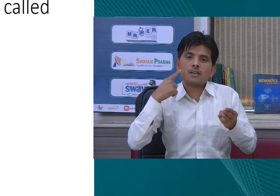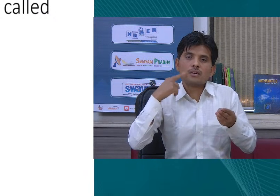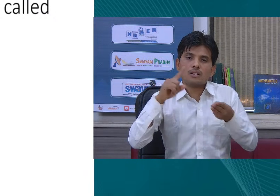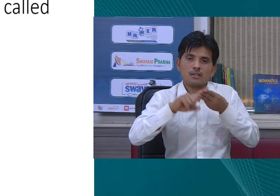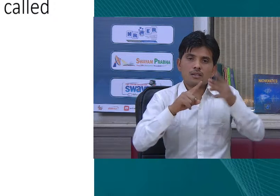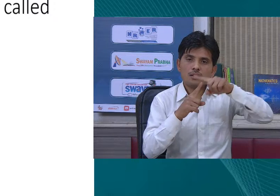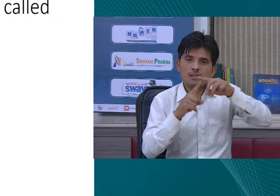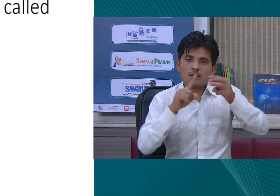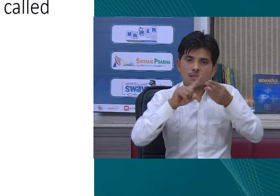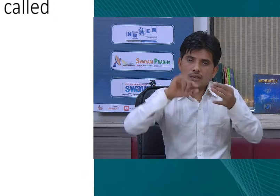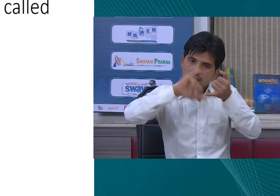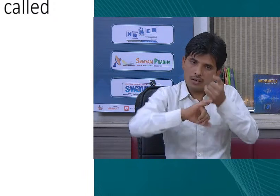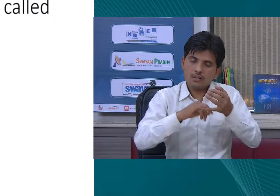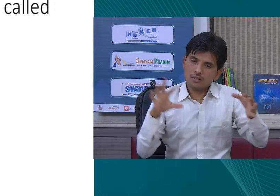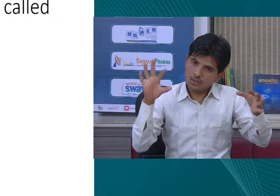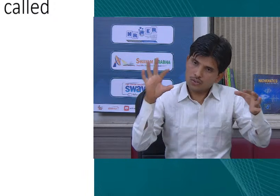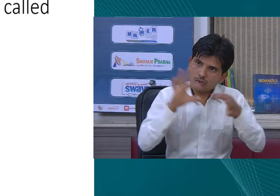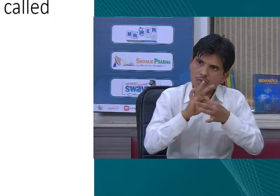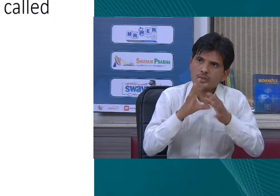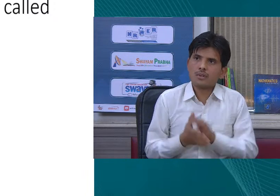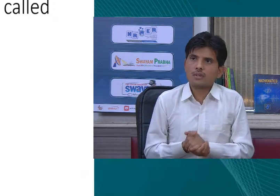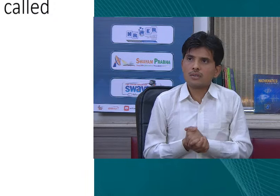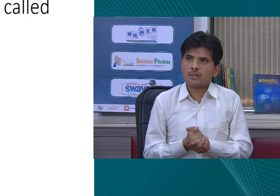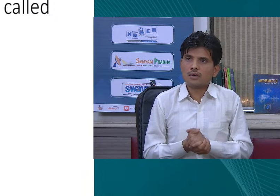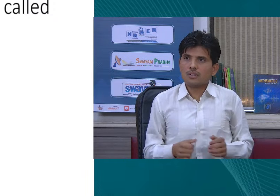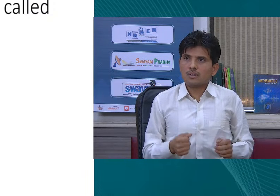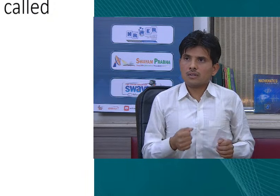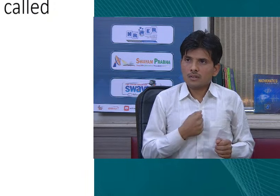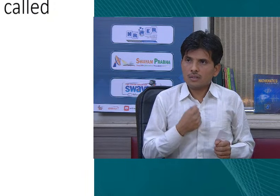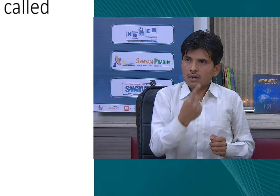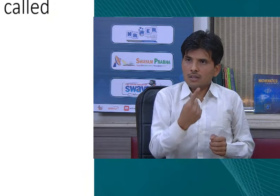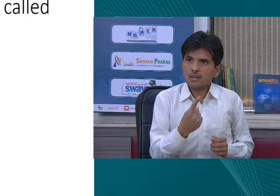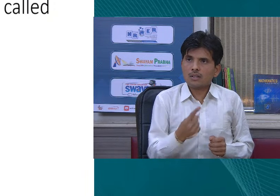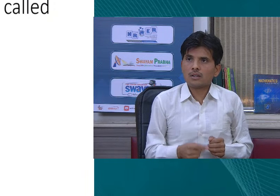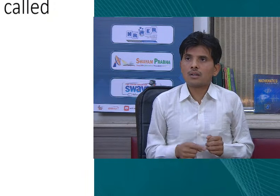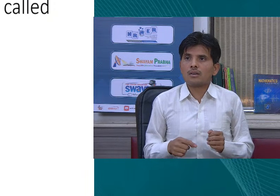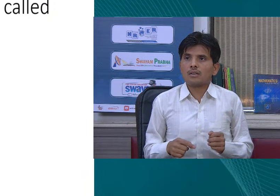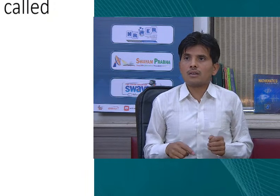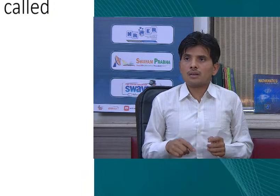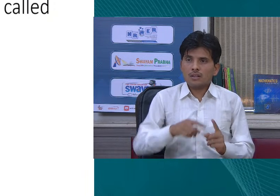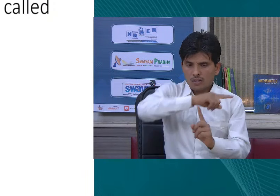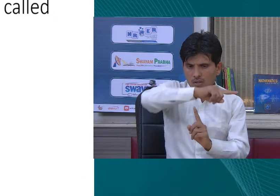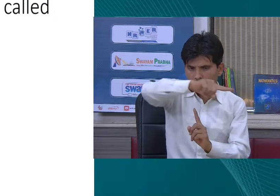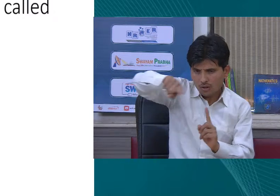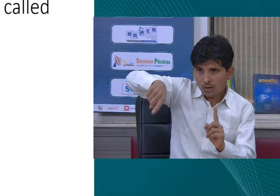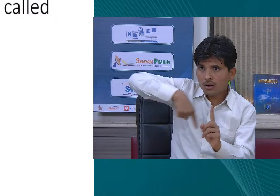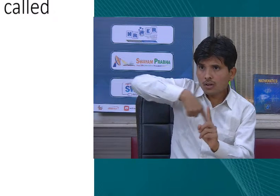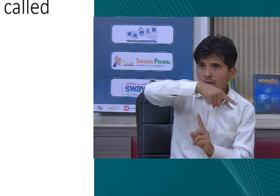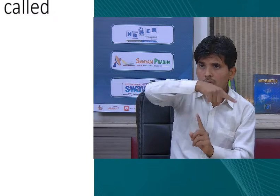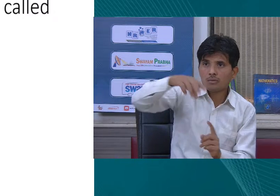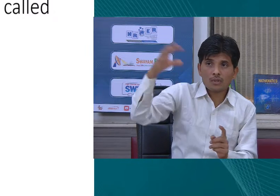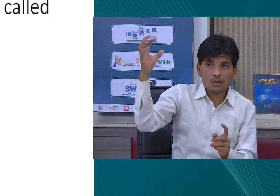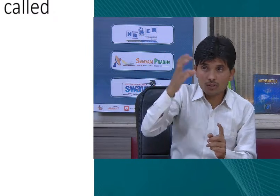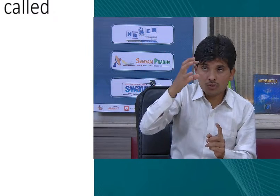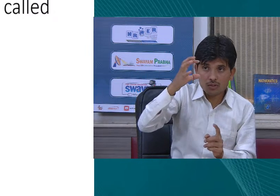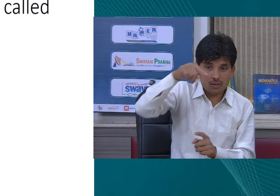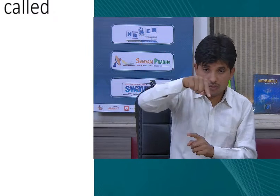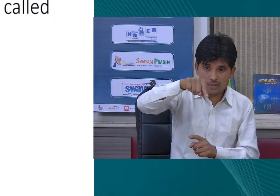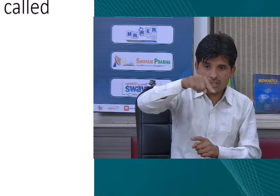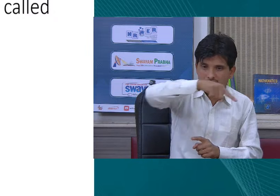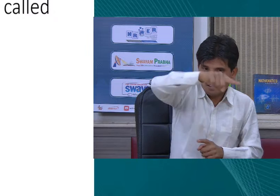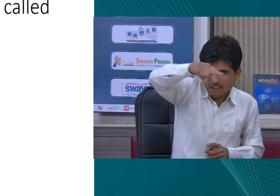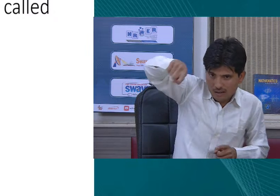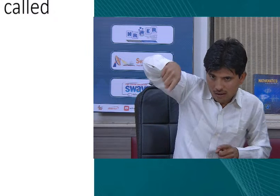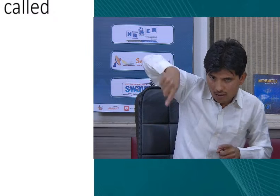or planets and the satellites, there are numerous tiny bodies which are